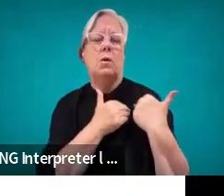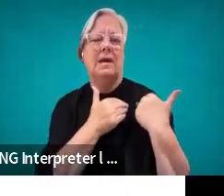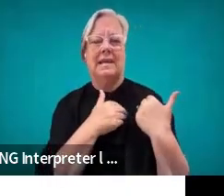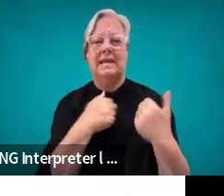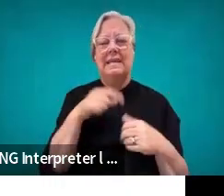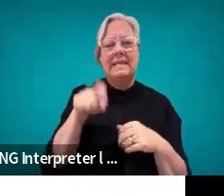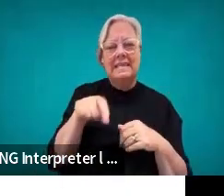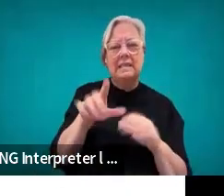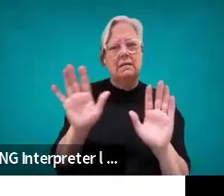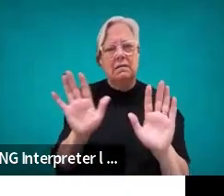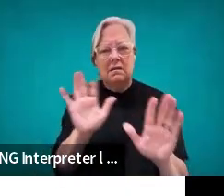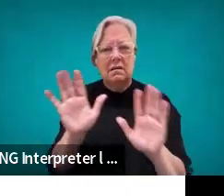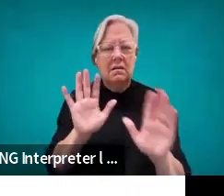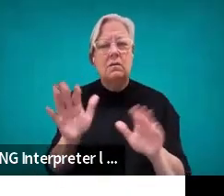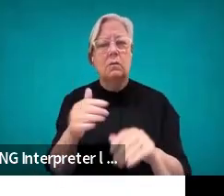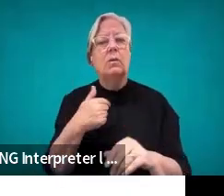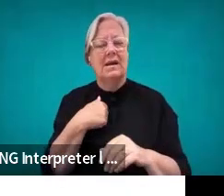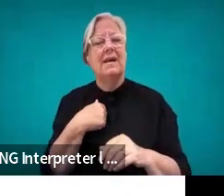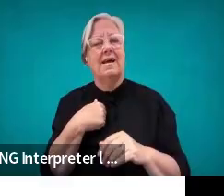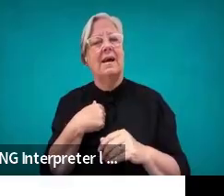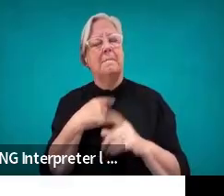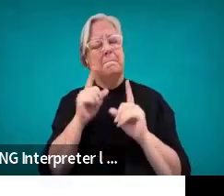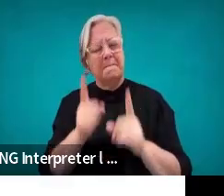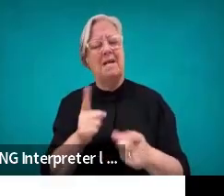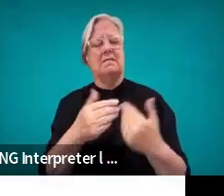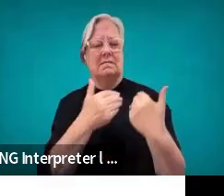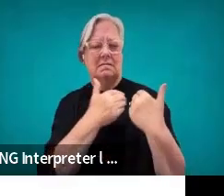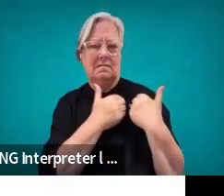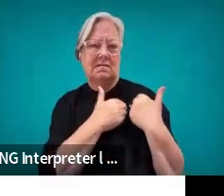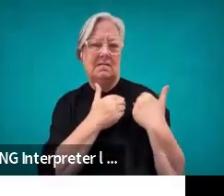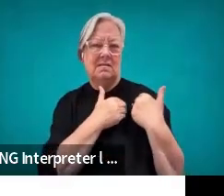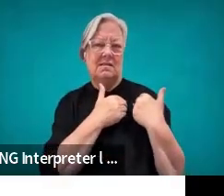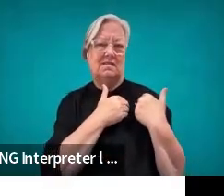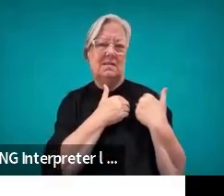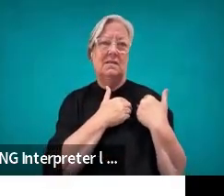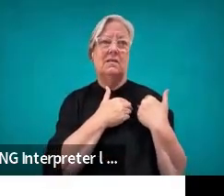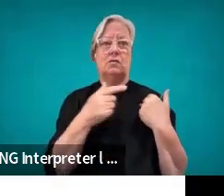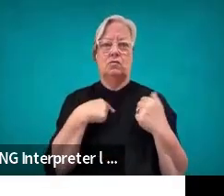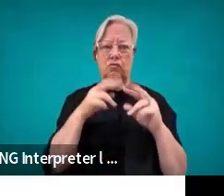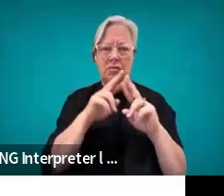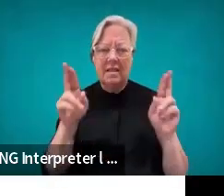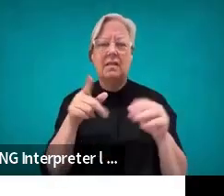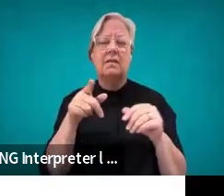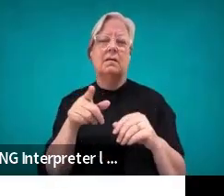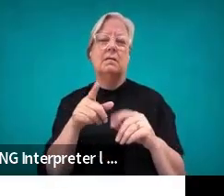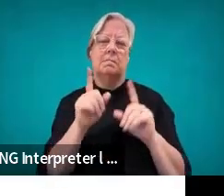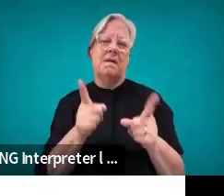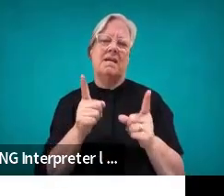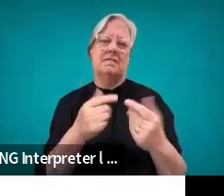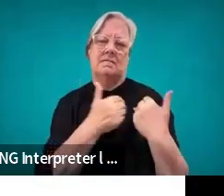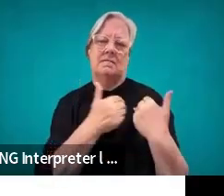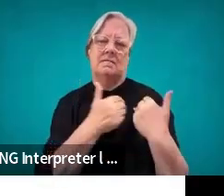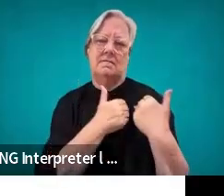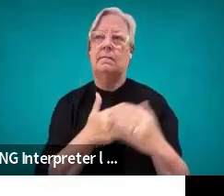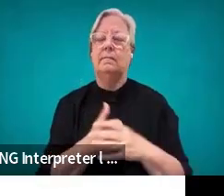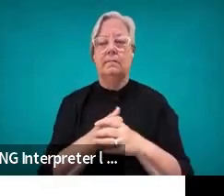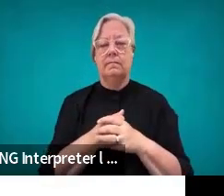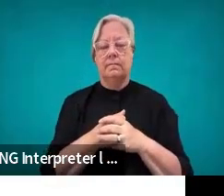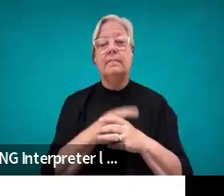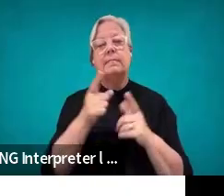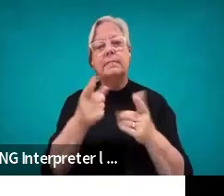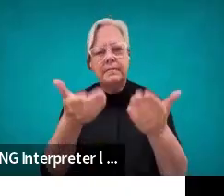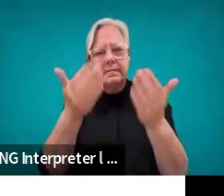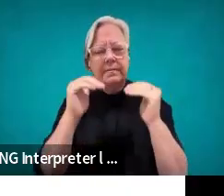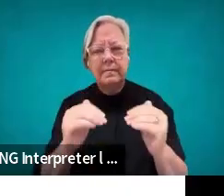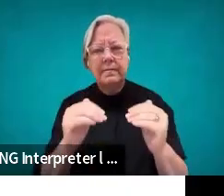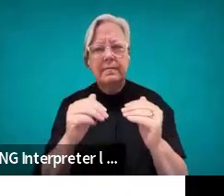yes, now we have the power, we need to hold ourselves accountable as well. I mean, to be ready to be held accountable. The next one